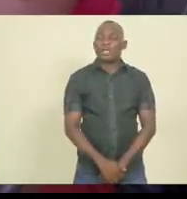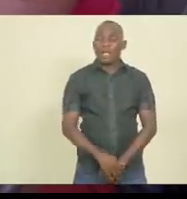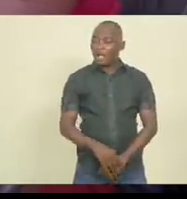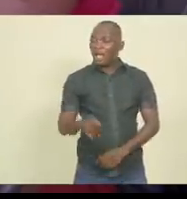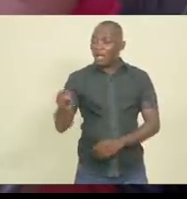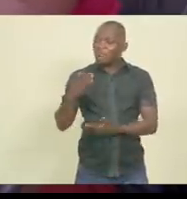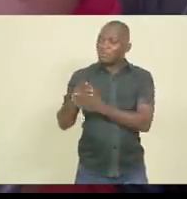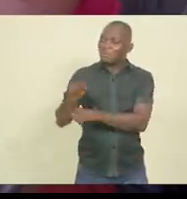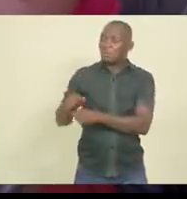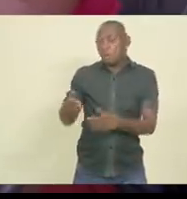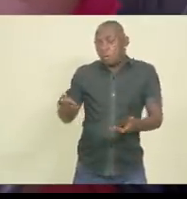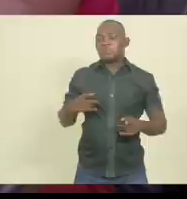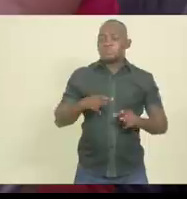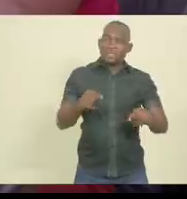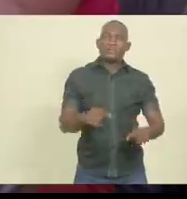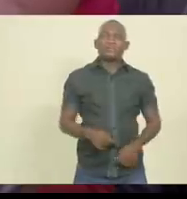well though. I'm trying.